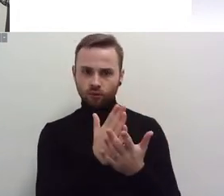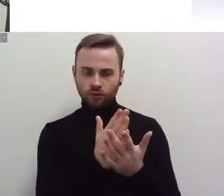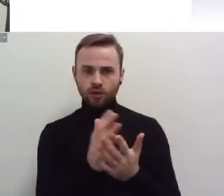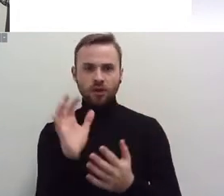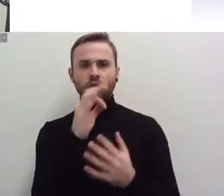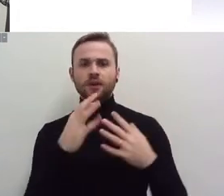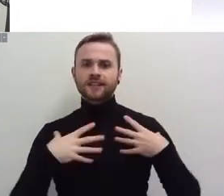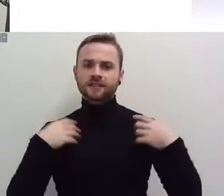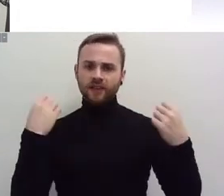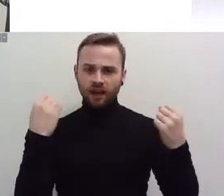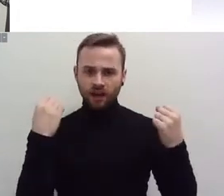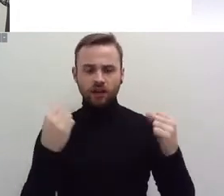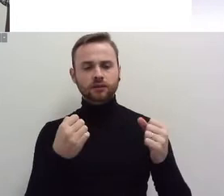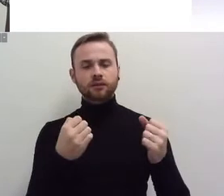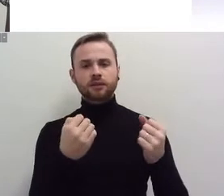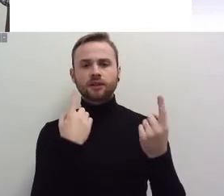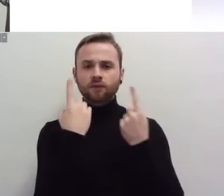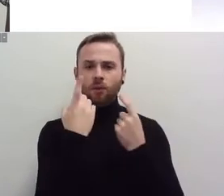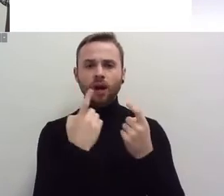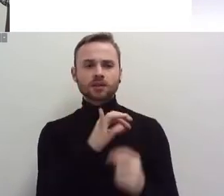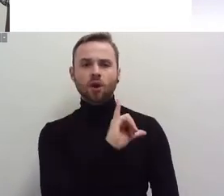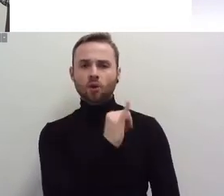our quality control systems, so they are not